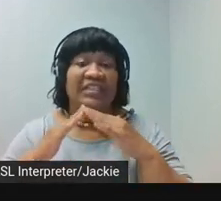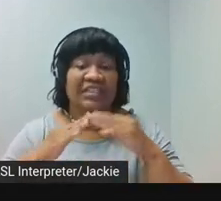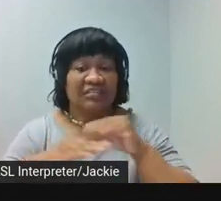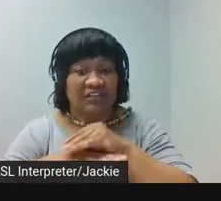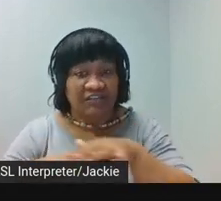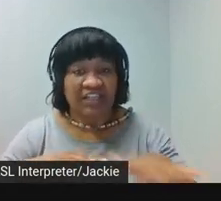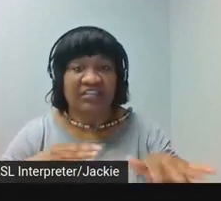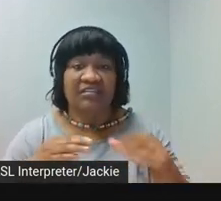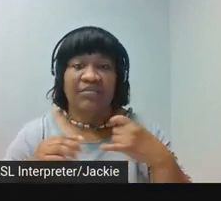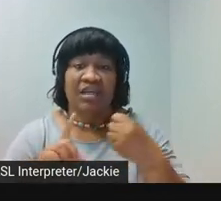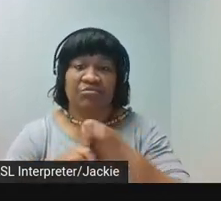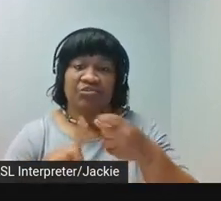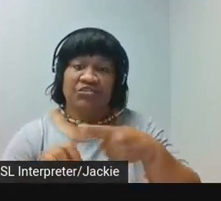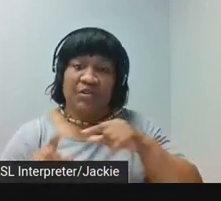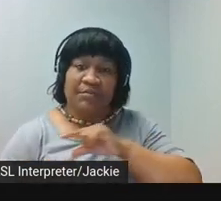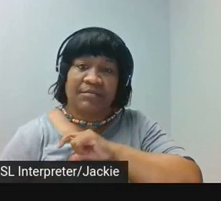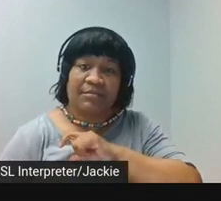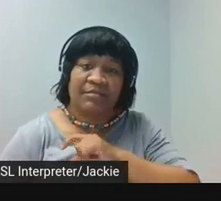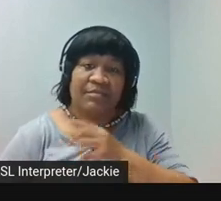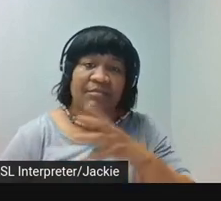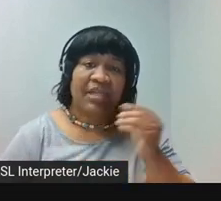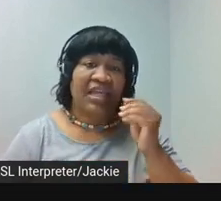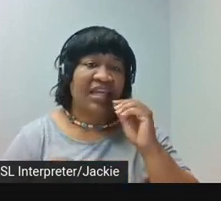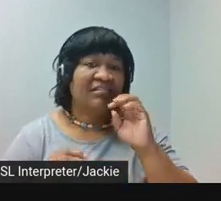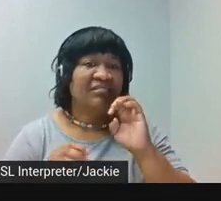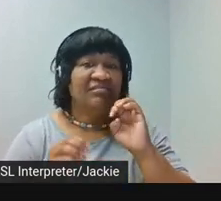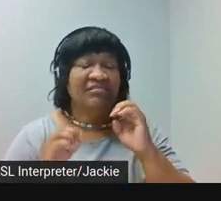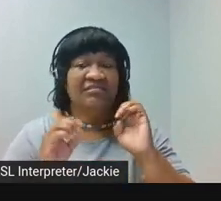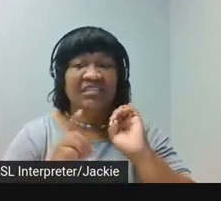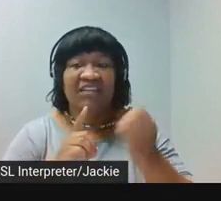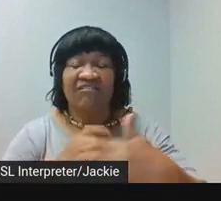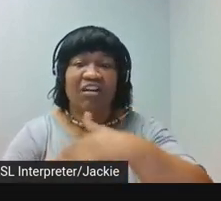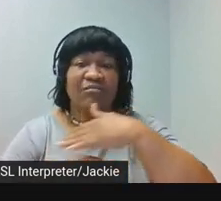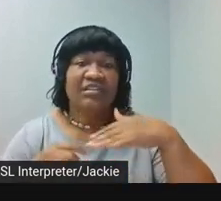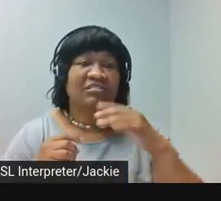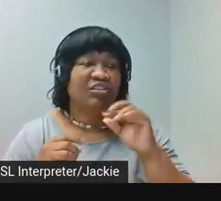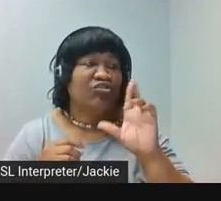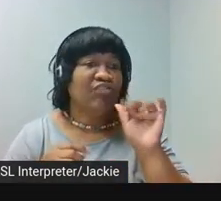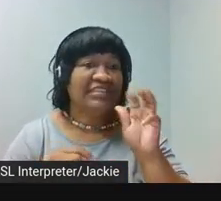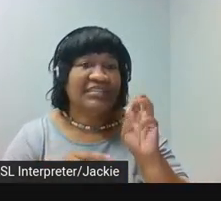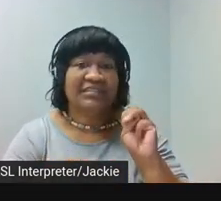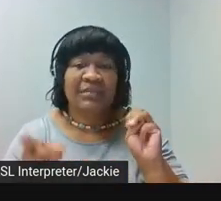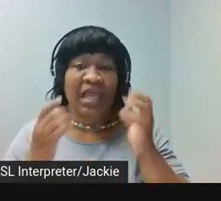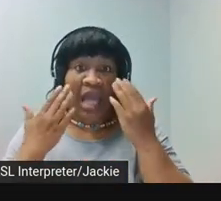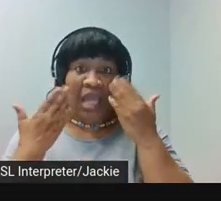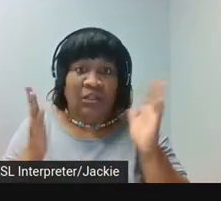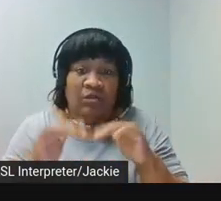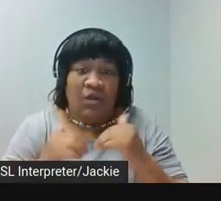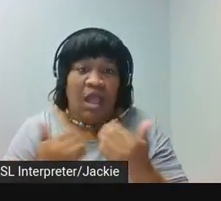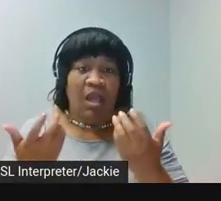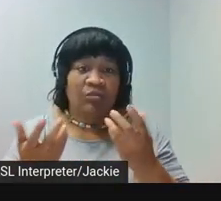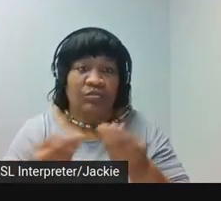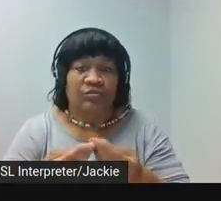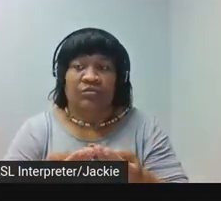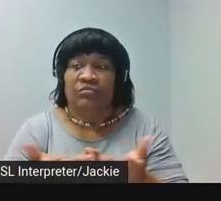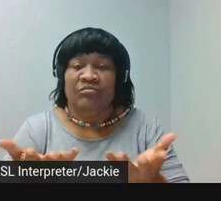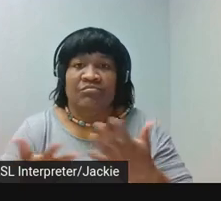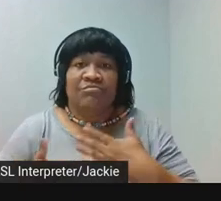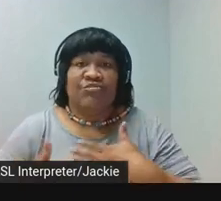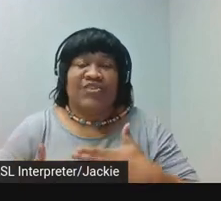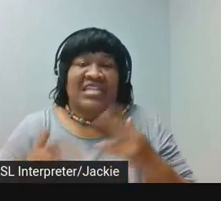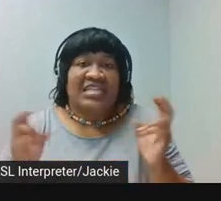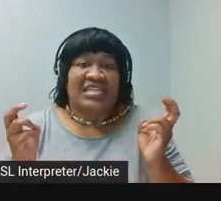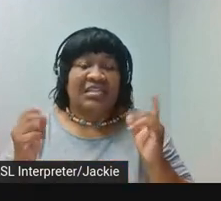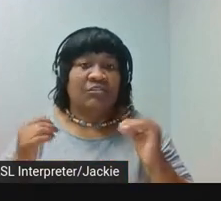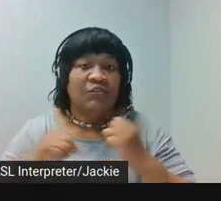police brutality and environmental racism. I don't know how else to breathe in space-time, you know, to